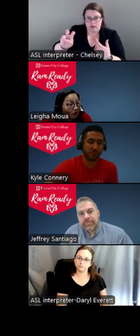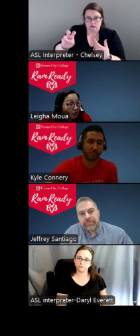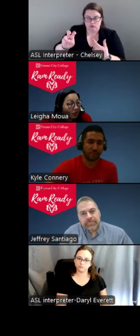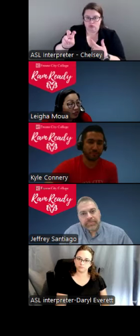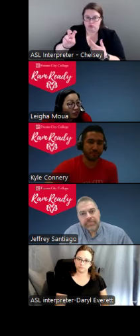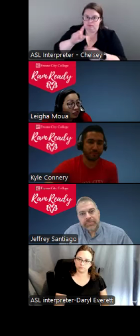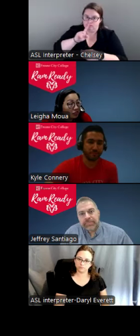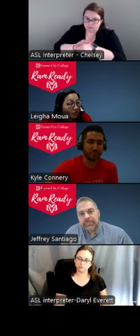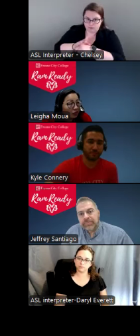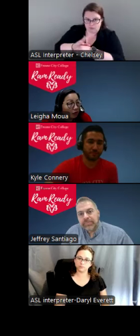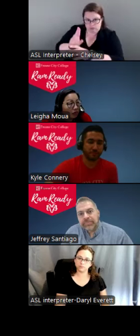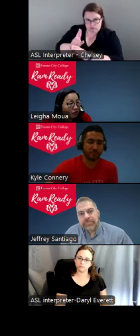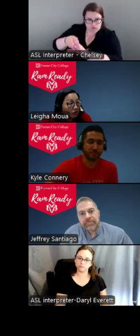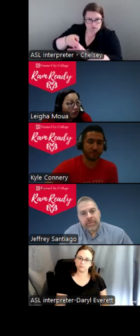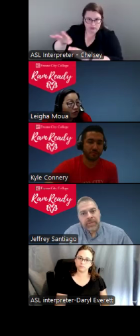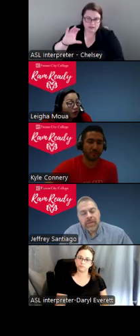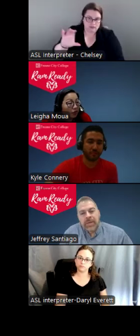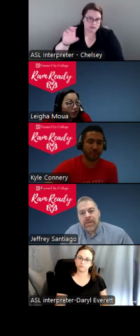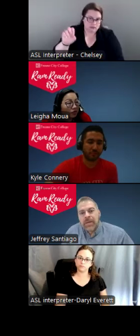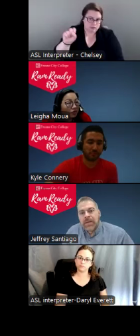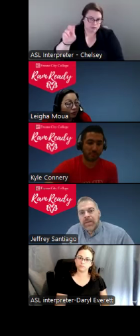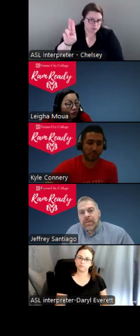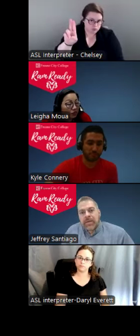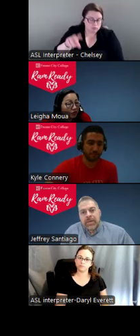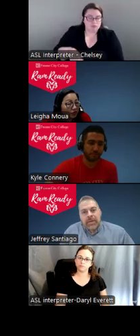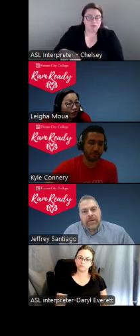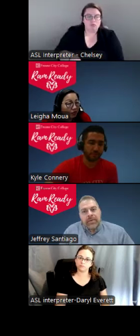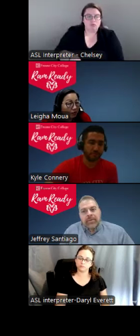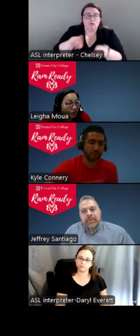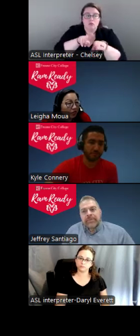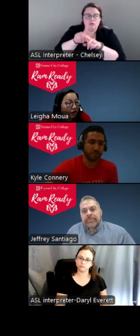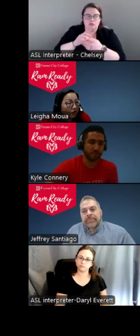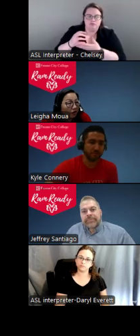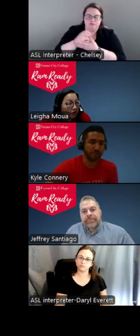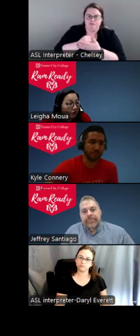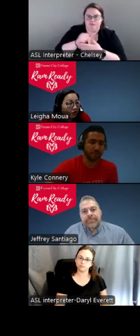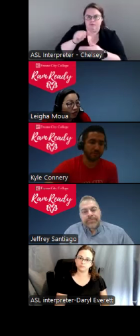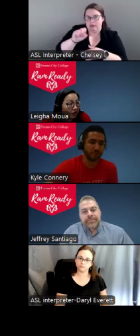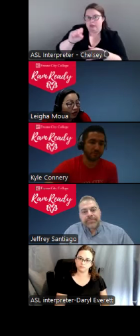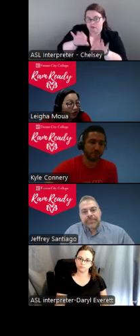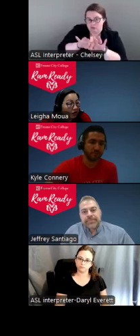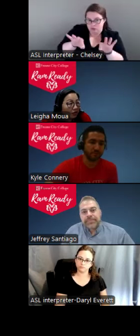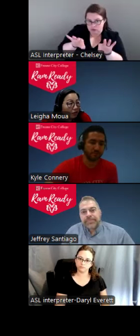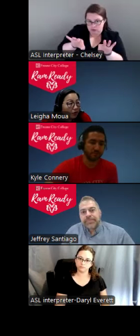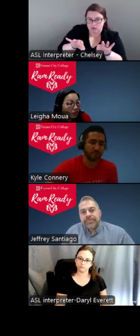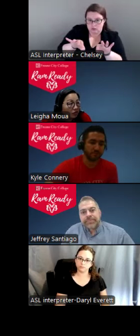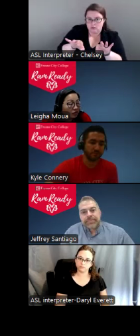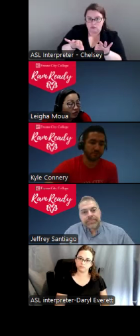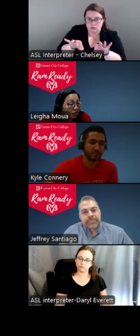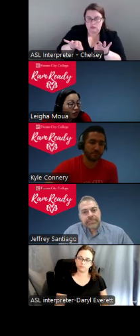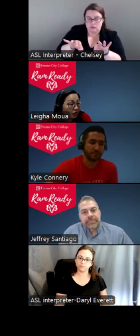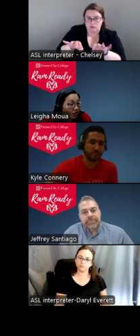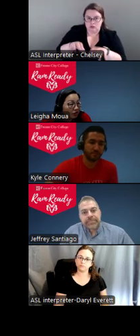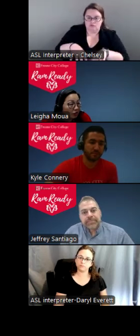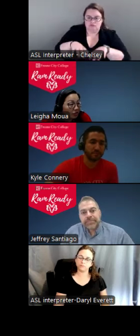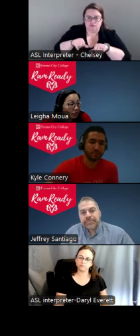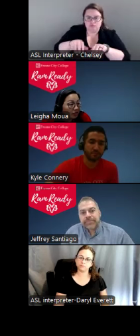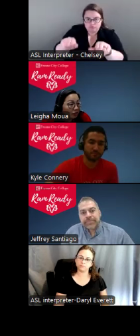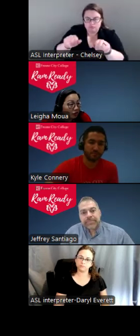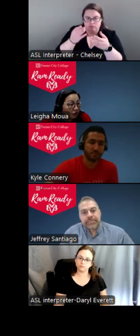CSU. In addition to that, you'll be earning an associate degree and then completing out all of the major general